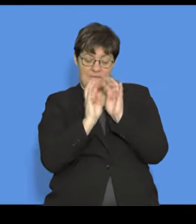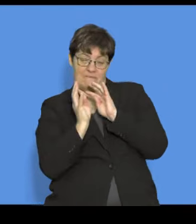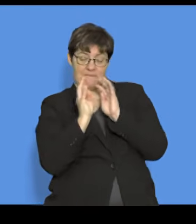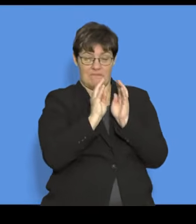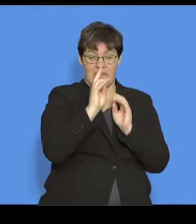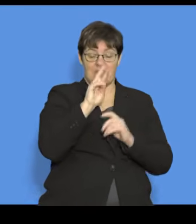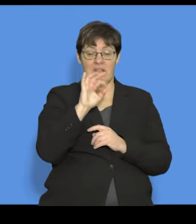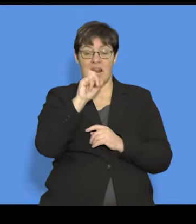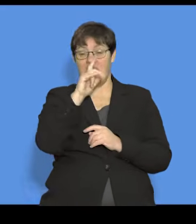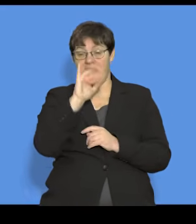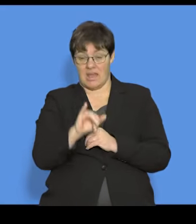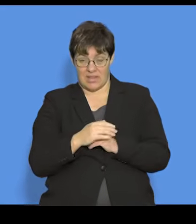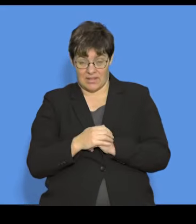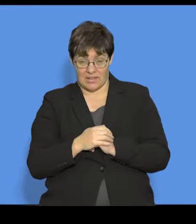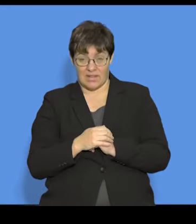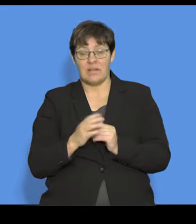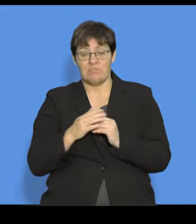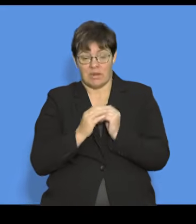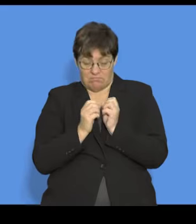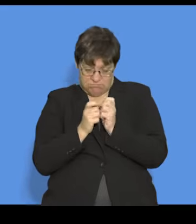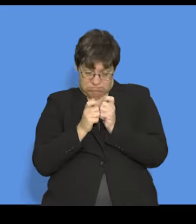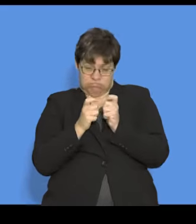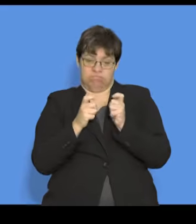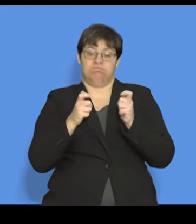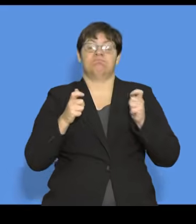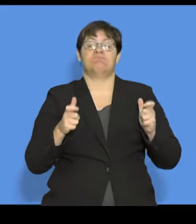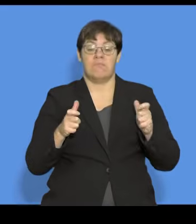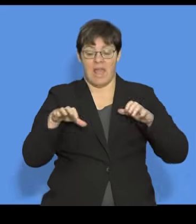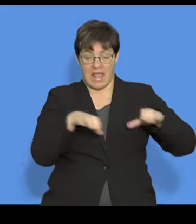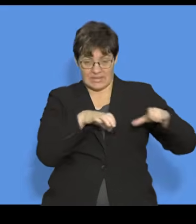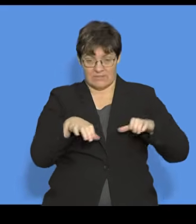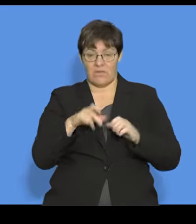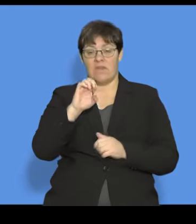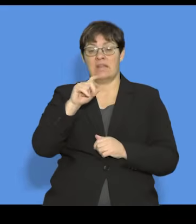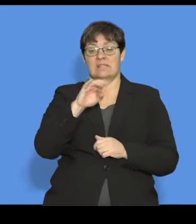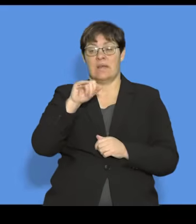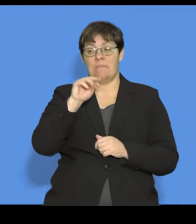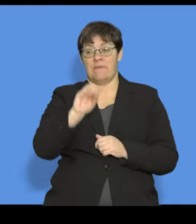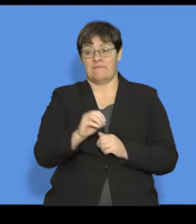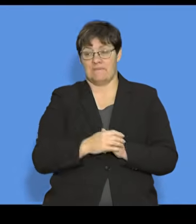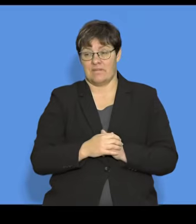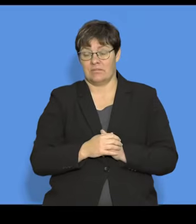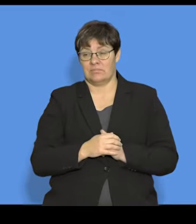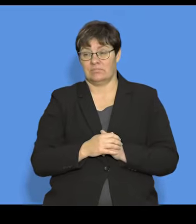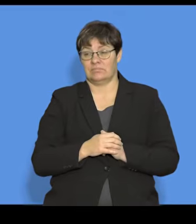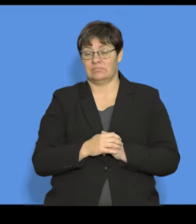villi, and these villi basically are on the inside that increase the surface area for enzyme activity.